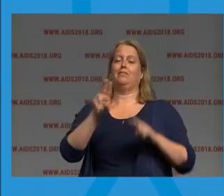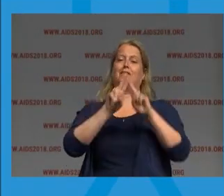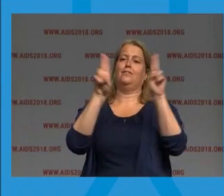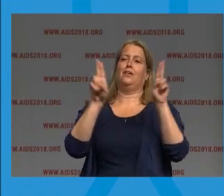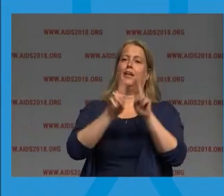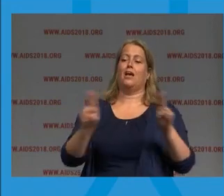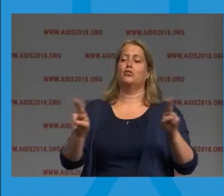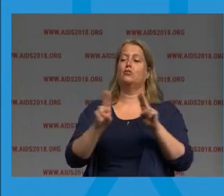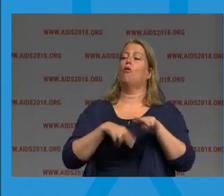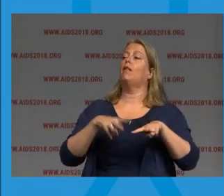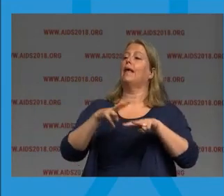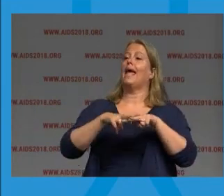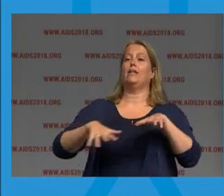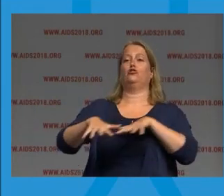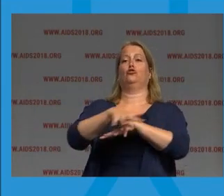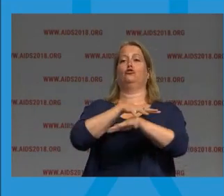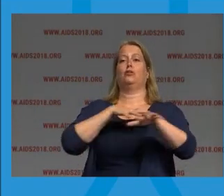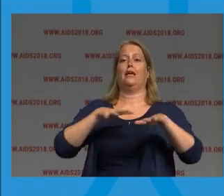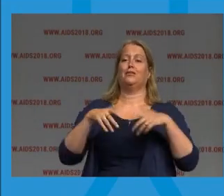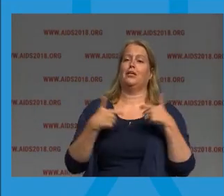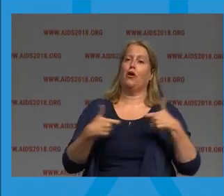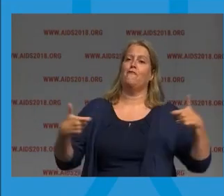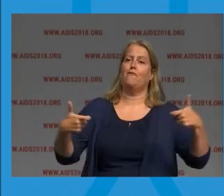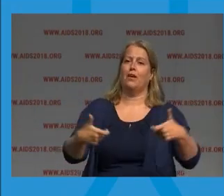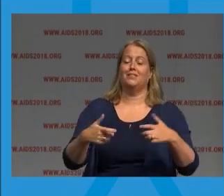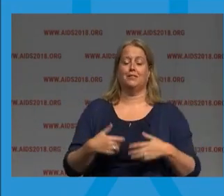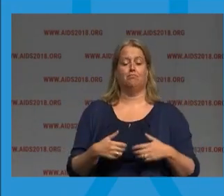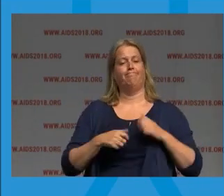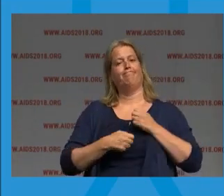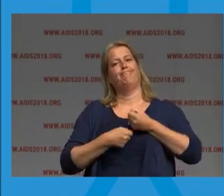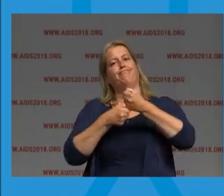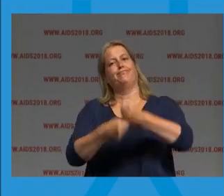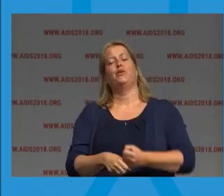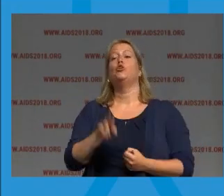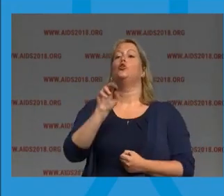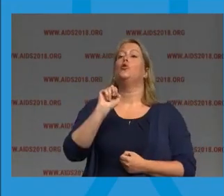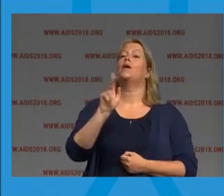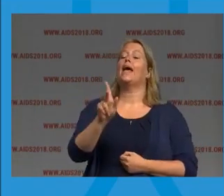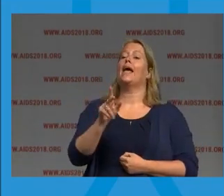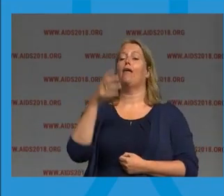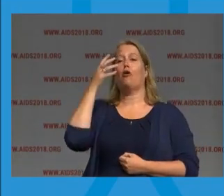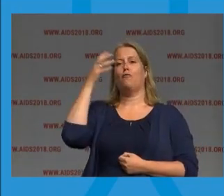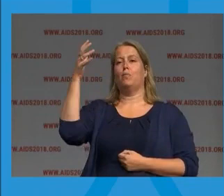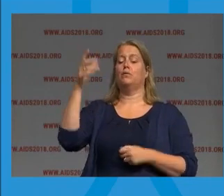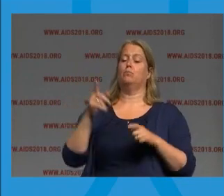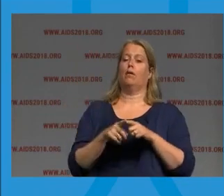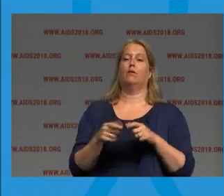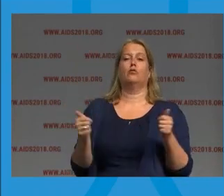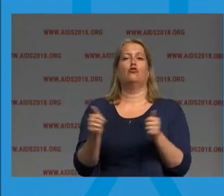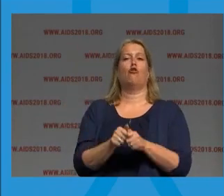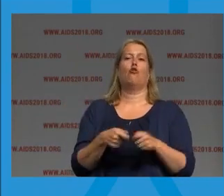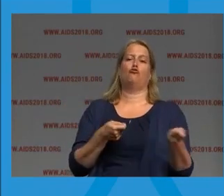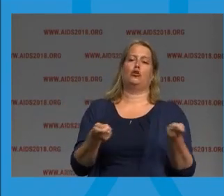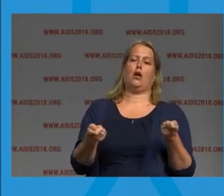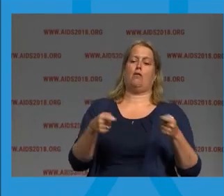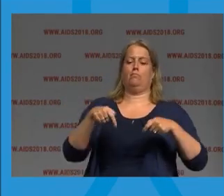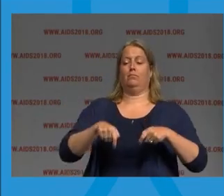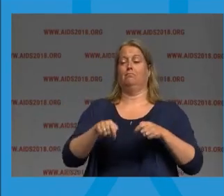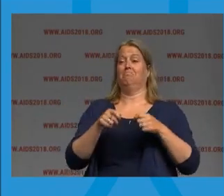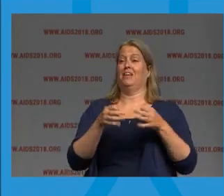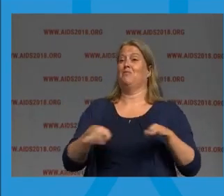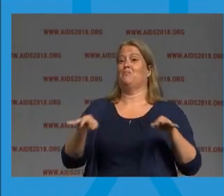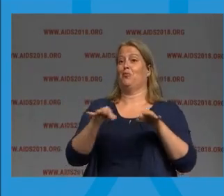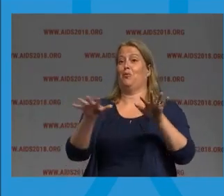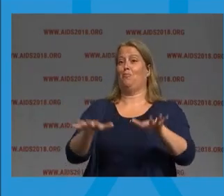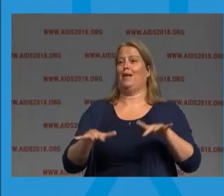AIDS Society Conference, representing the UK government and co-chairing this important plenary. I'm